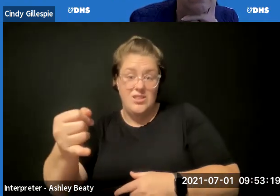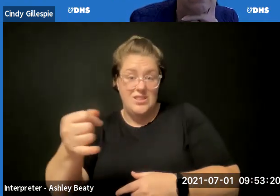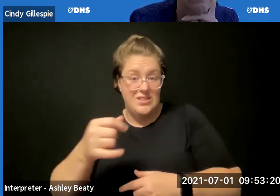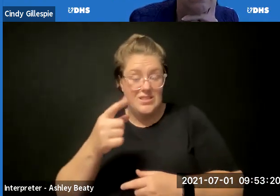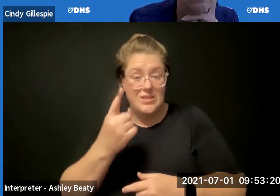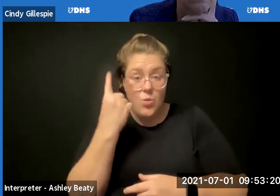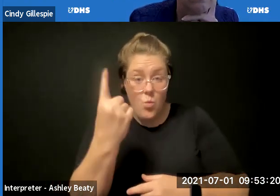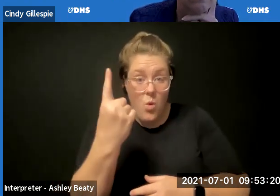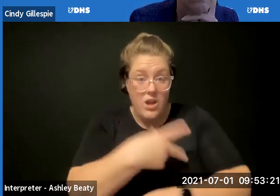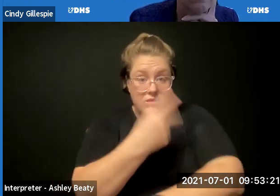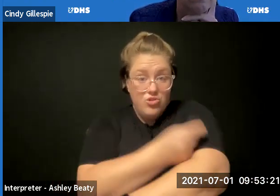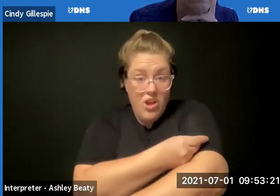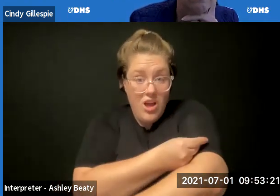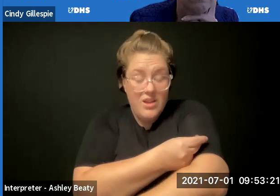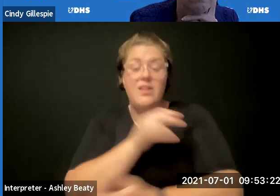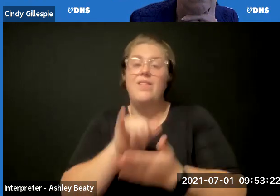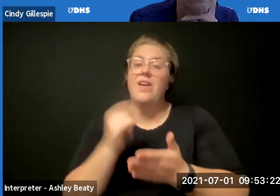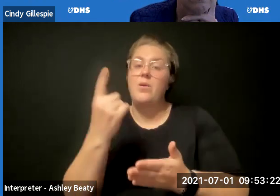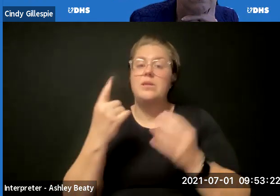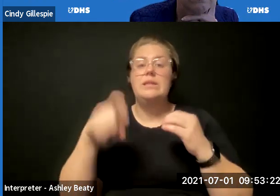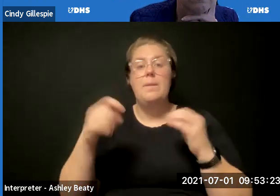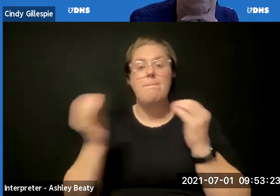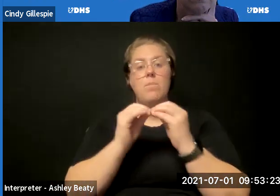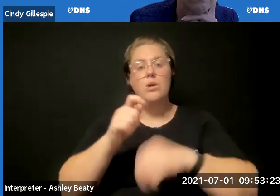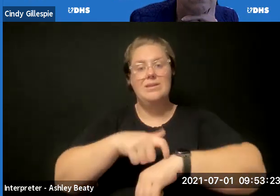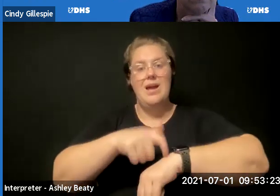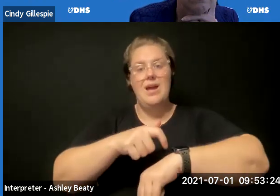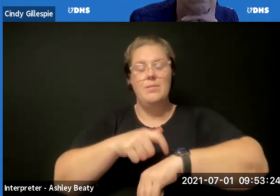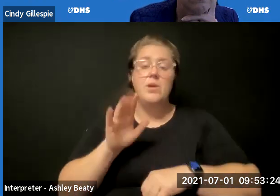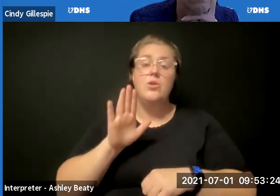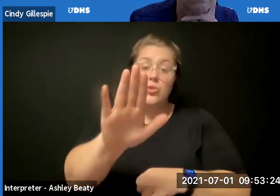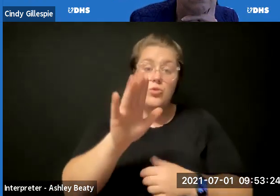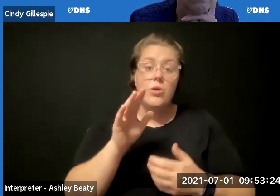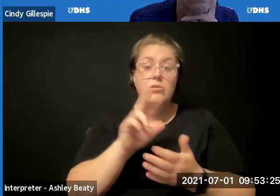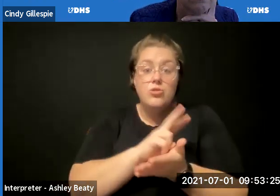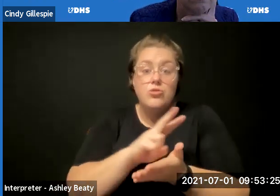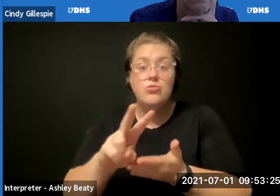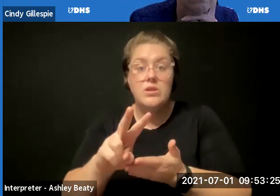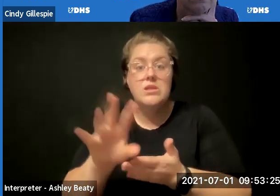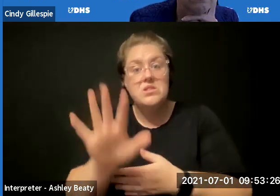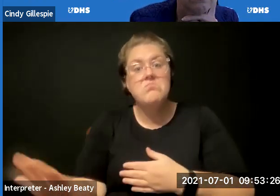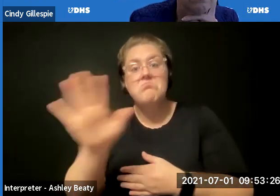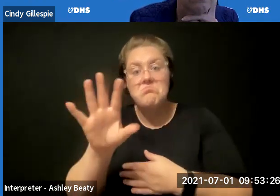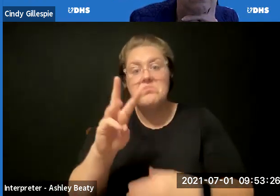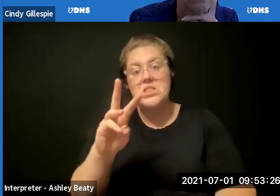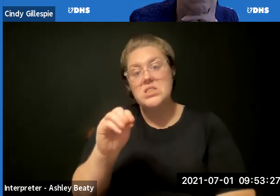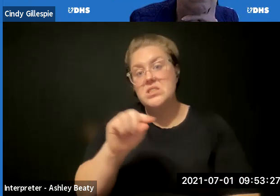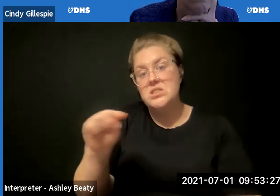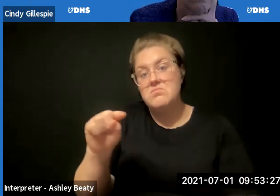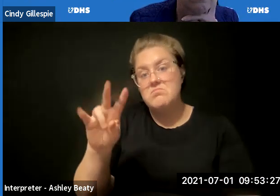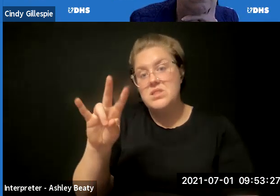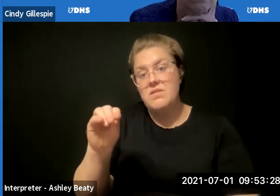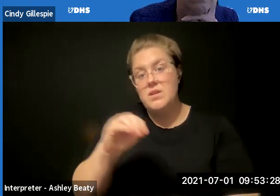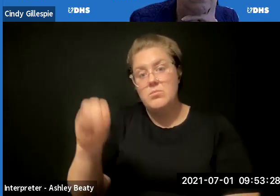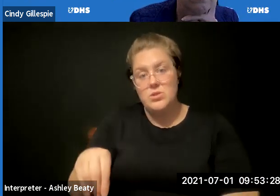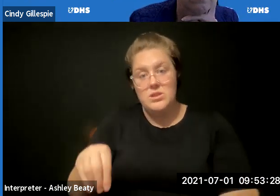that instance. You do have a much higher level of protection at about 2 weeks, but it runs in that 60 to 70% range. But there are also some studies